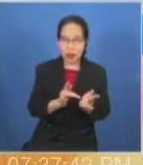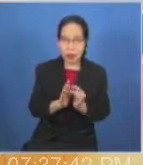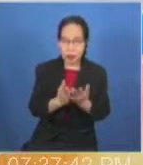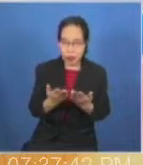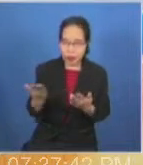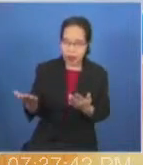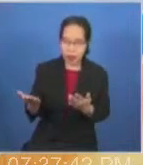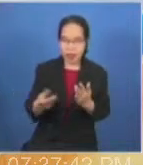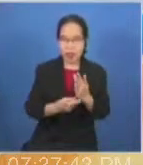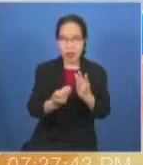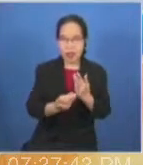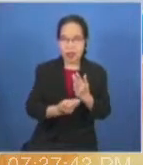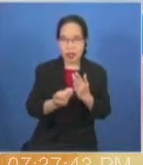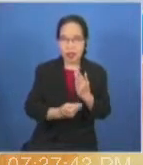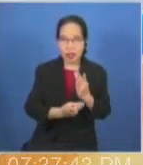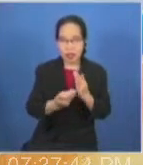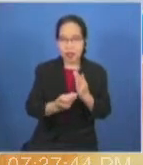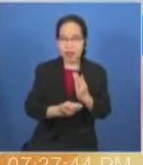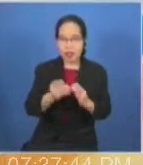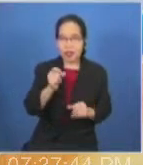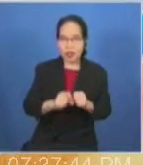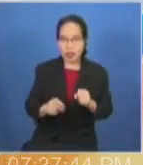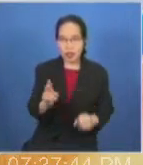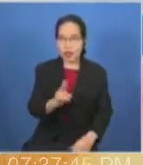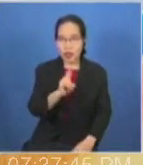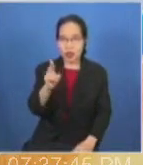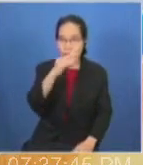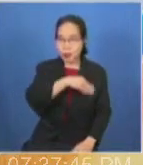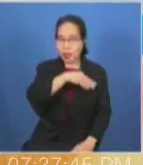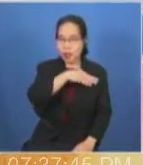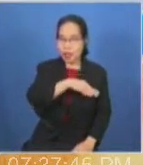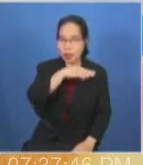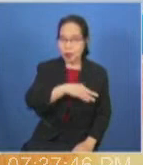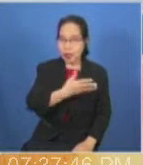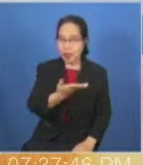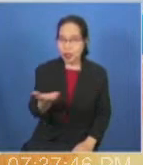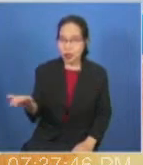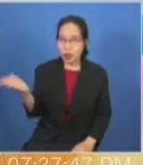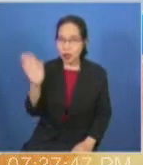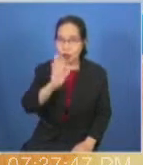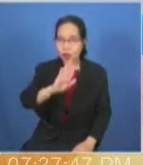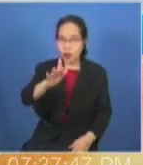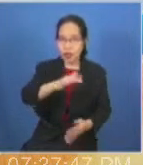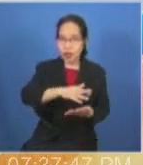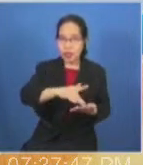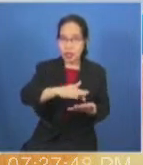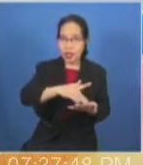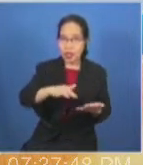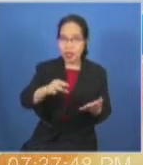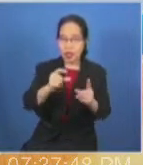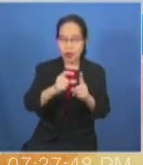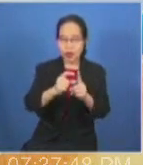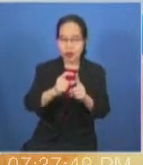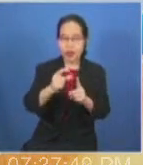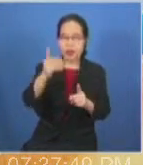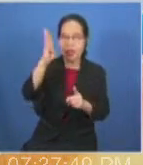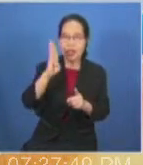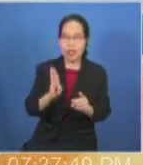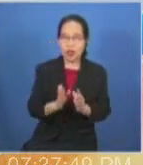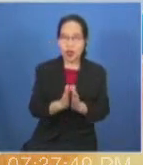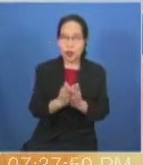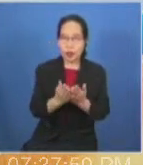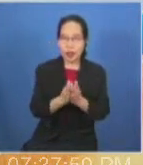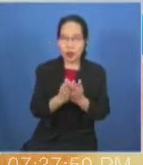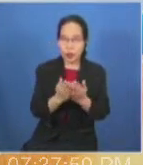You will see the different translations there. And we hope that you could use it in